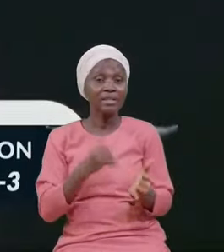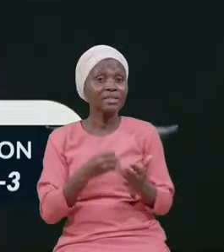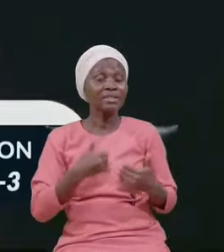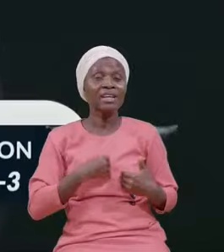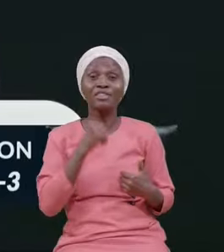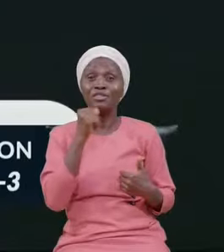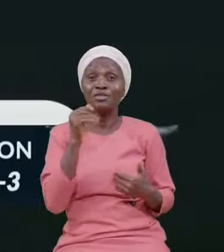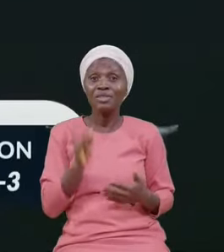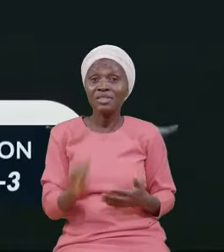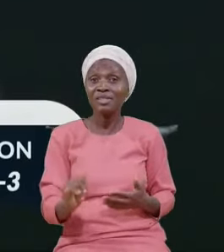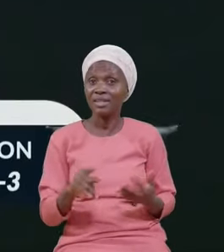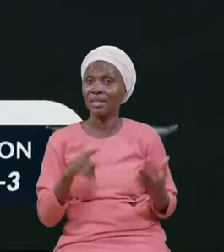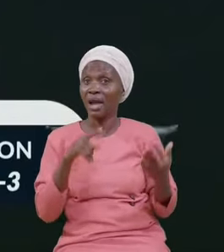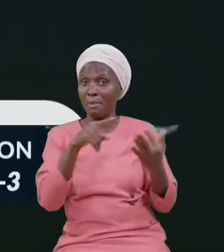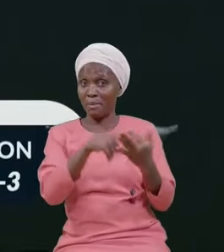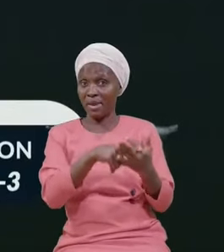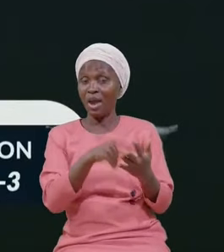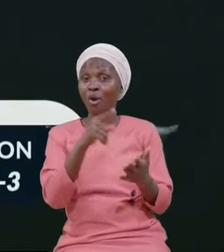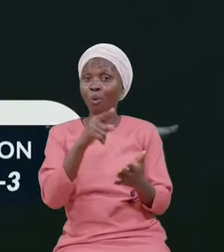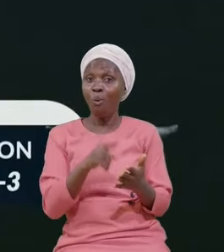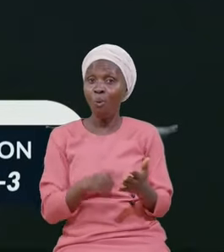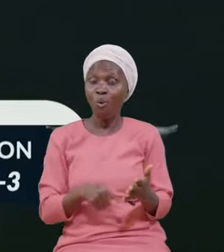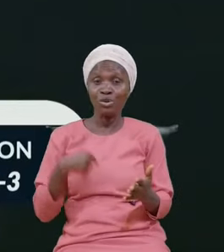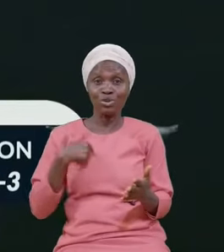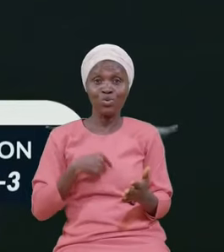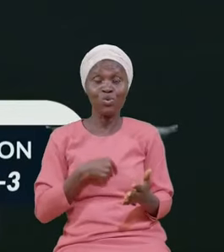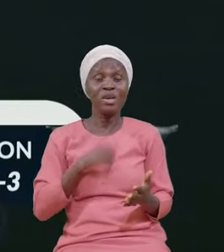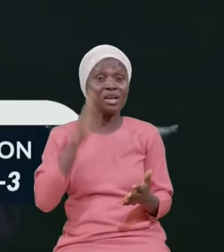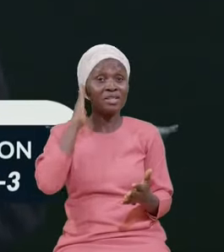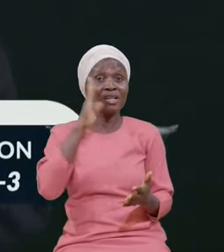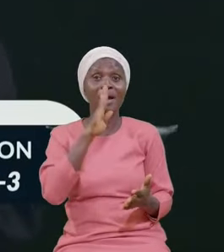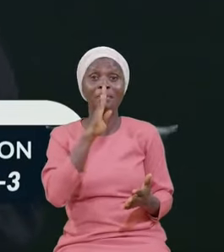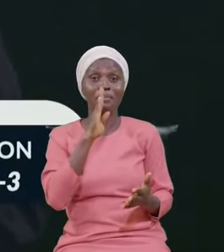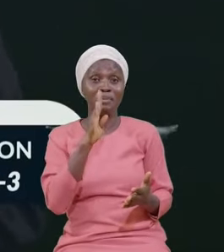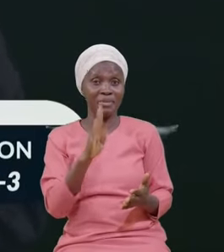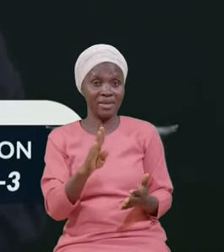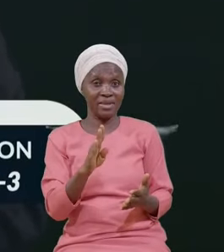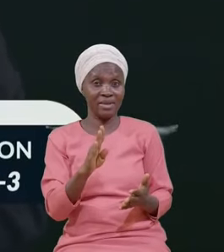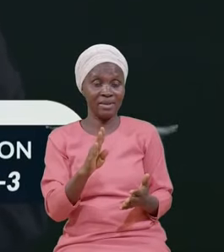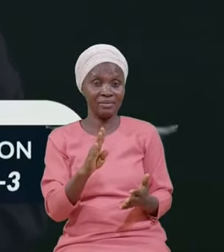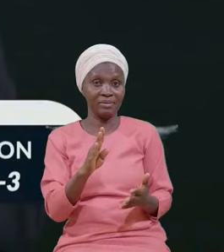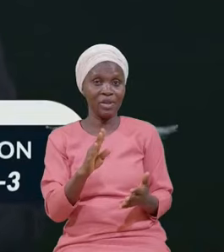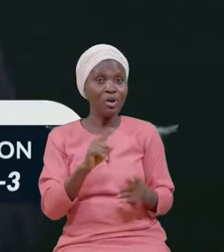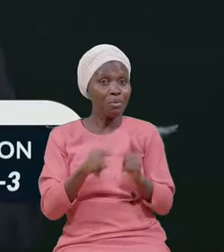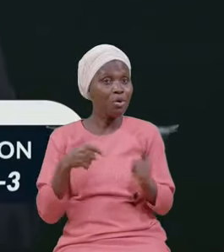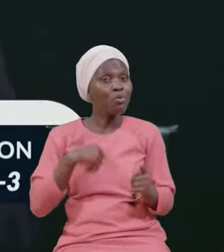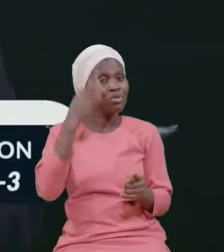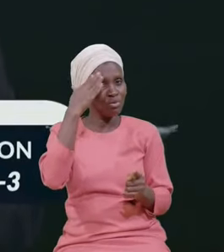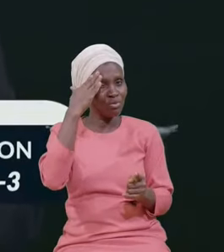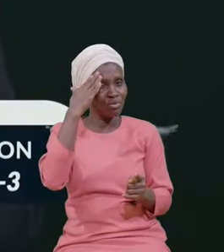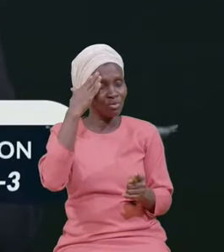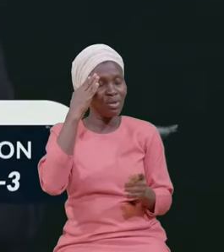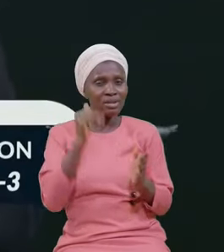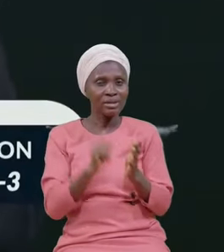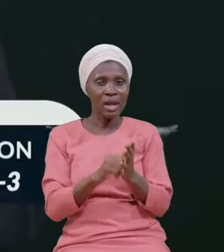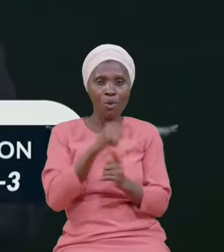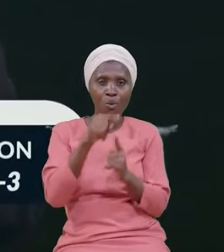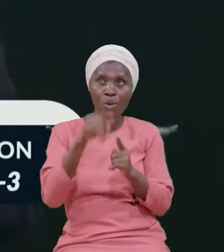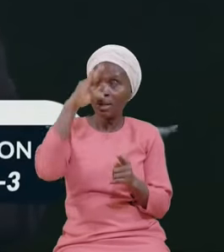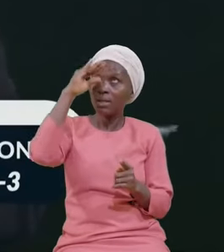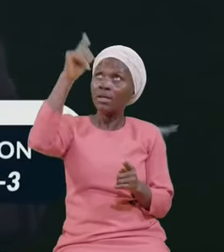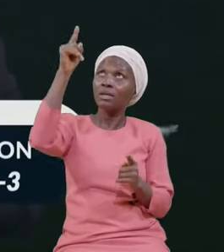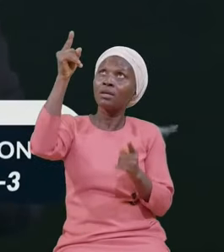what we shall be but we know that when he shall appear we shall